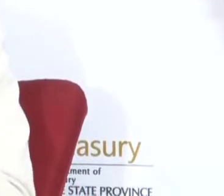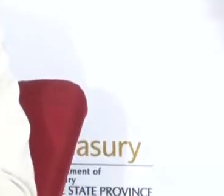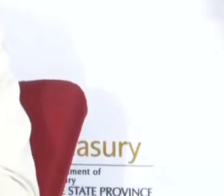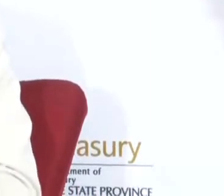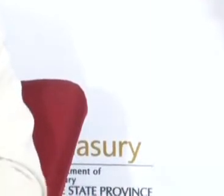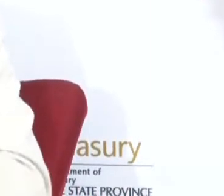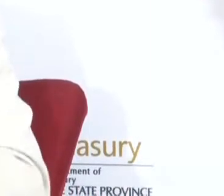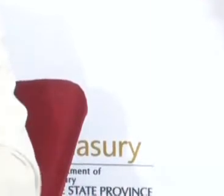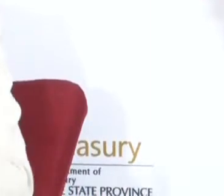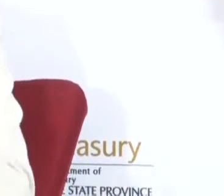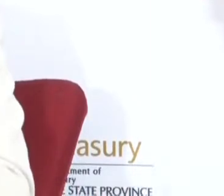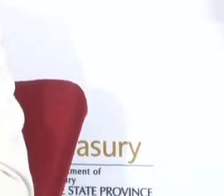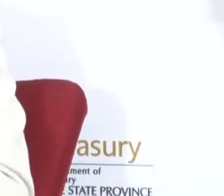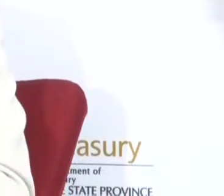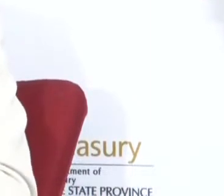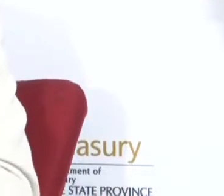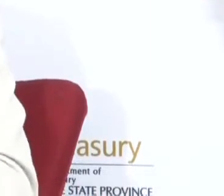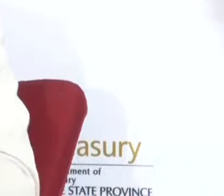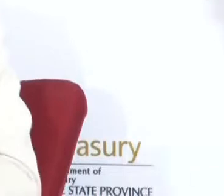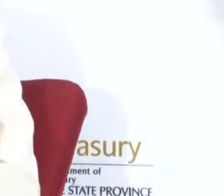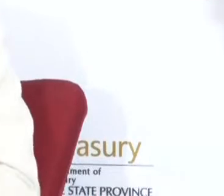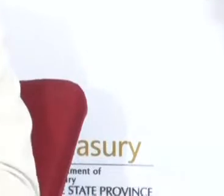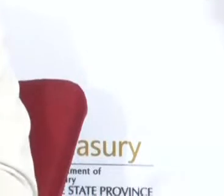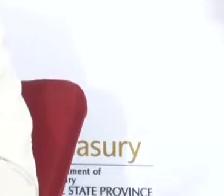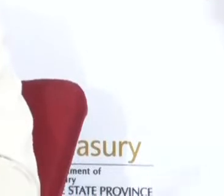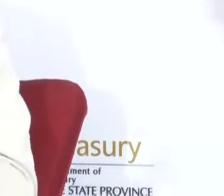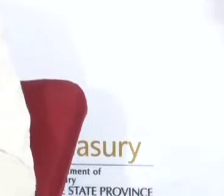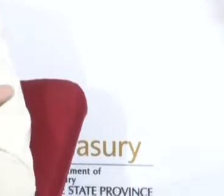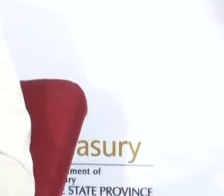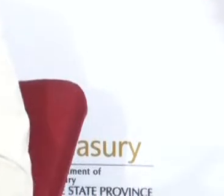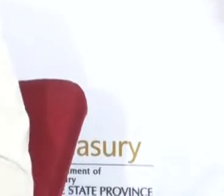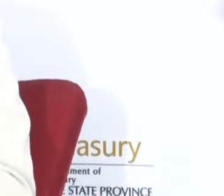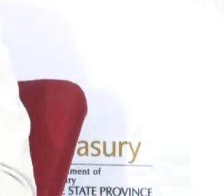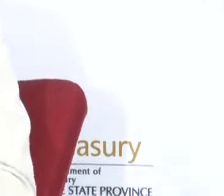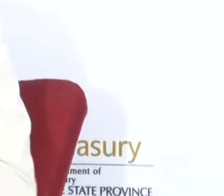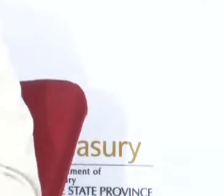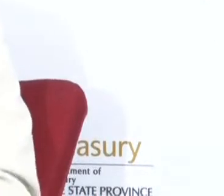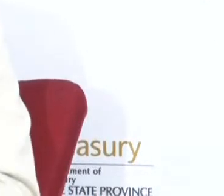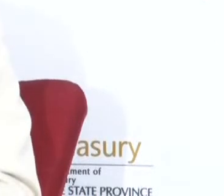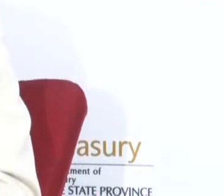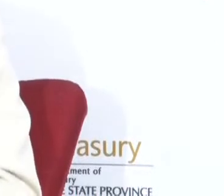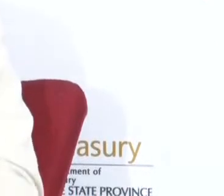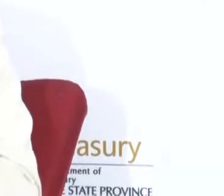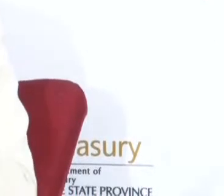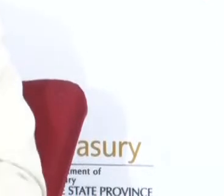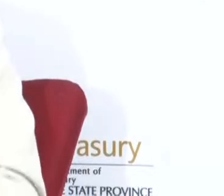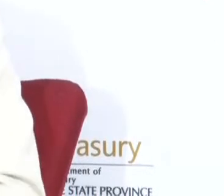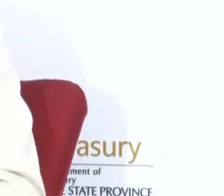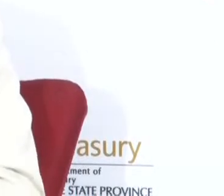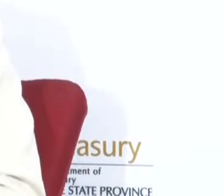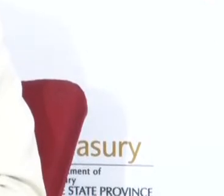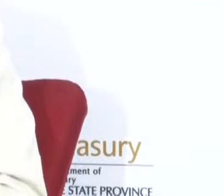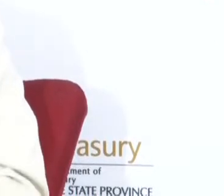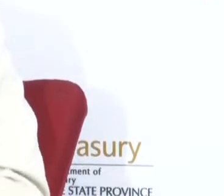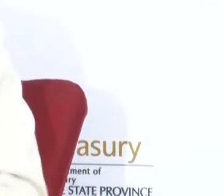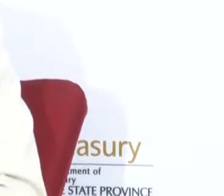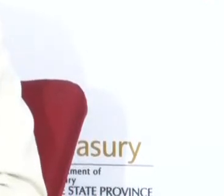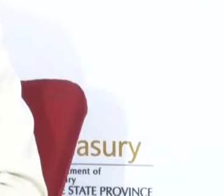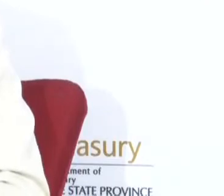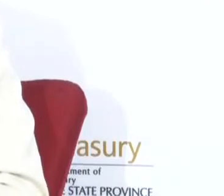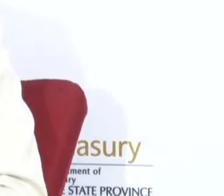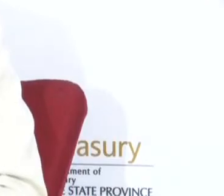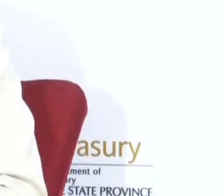stimulate this economy, on outside companies, then you just defying the entire